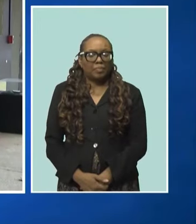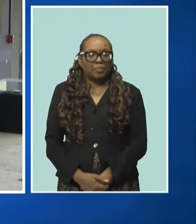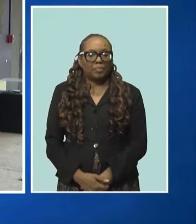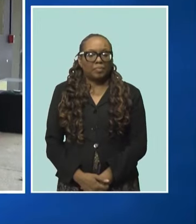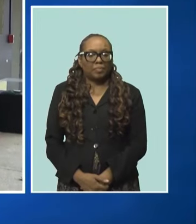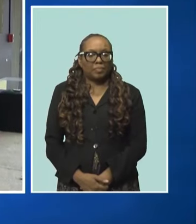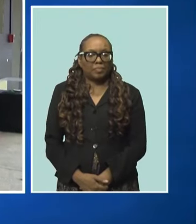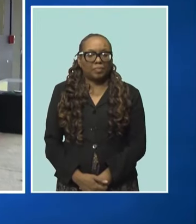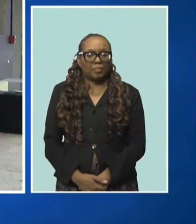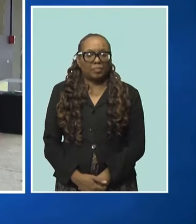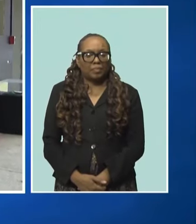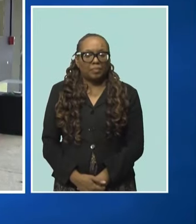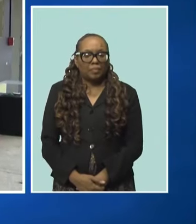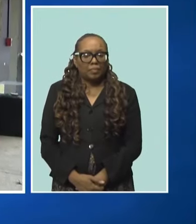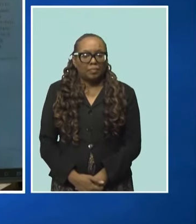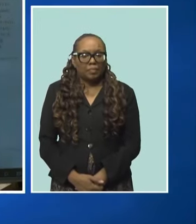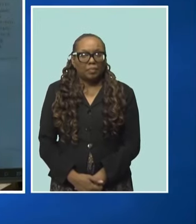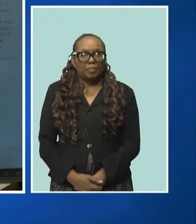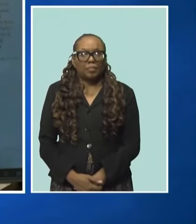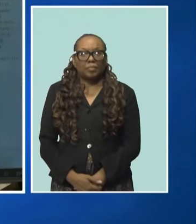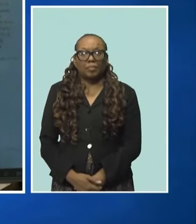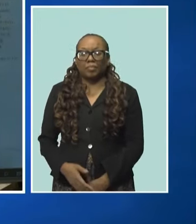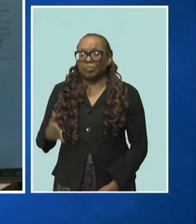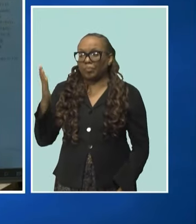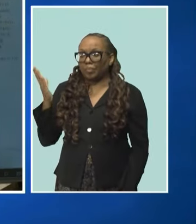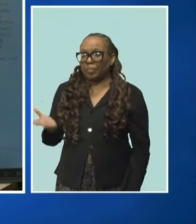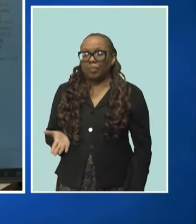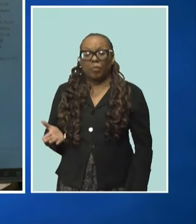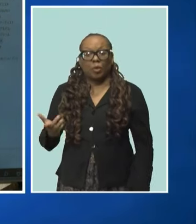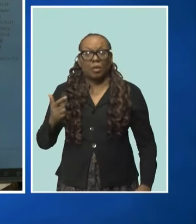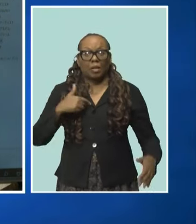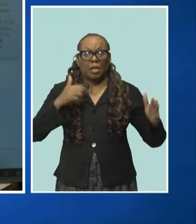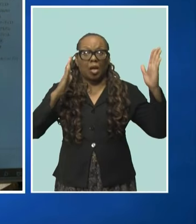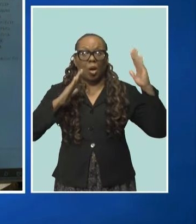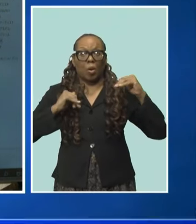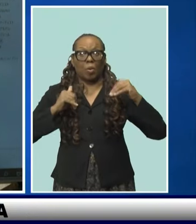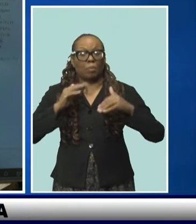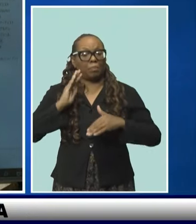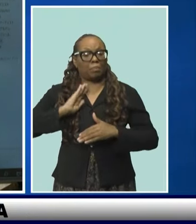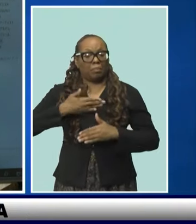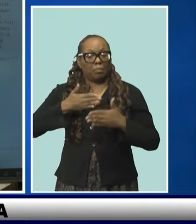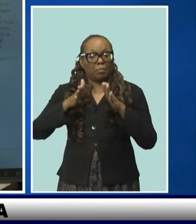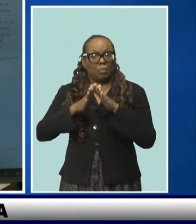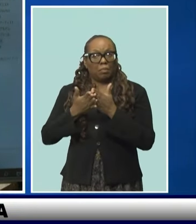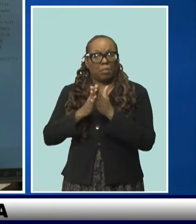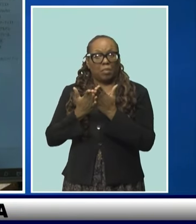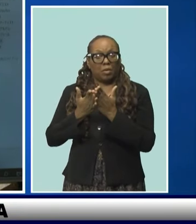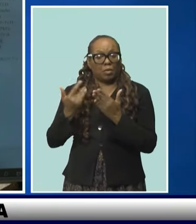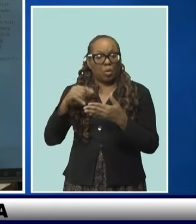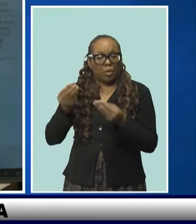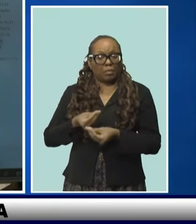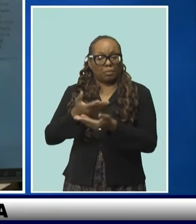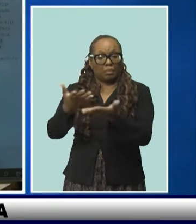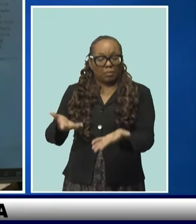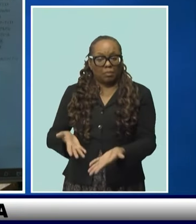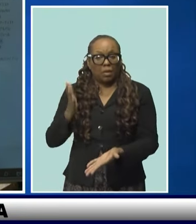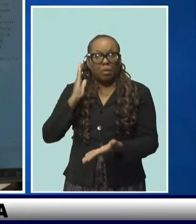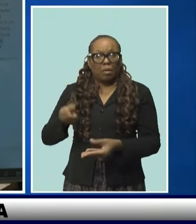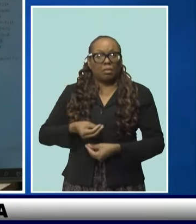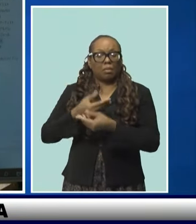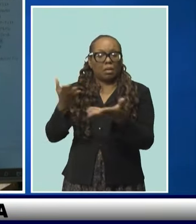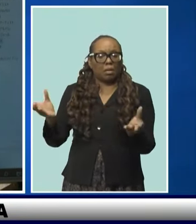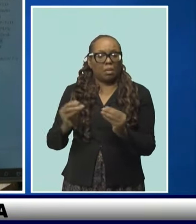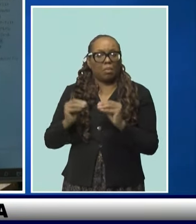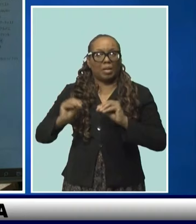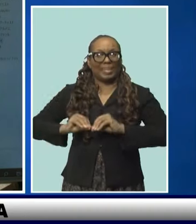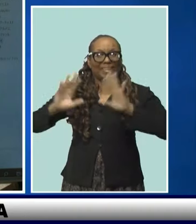success. I hope these donated books will provide a wider,